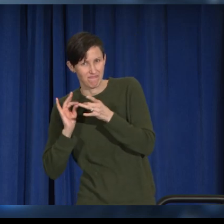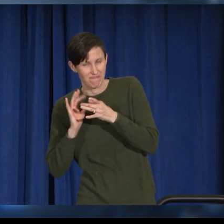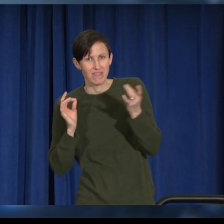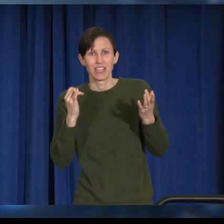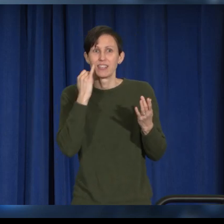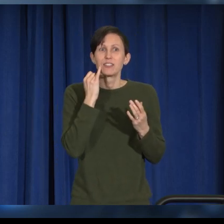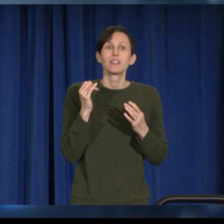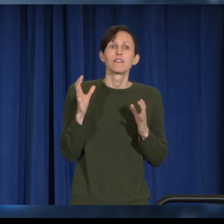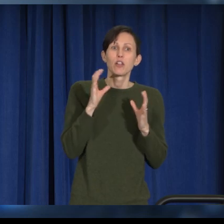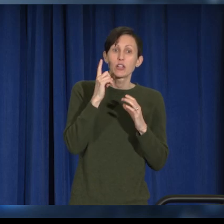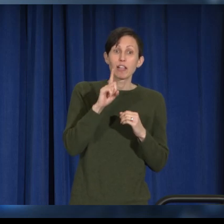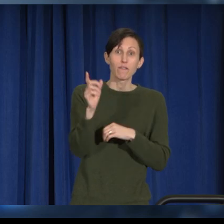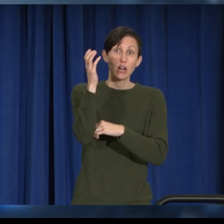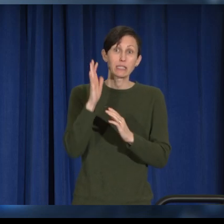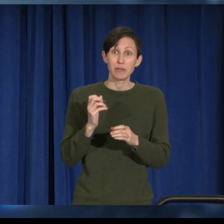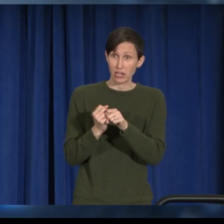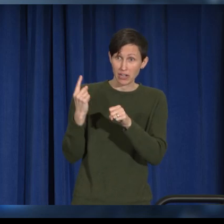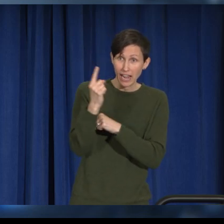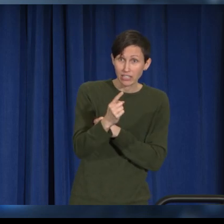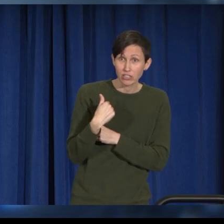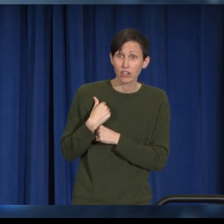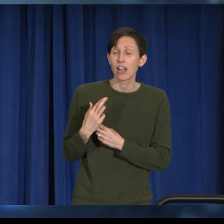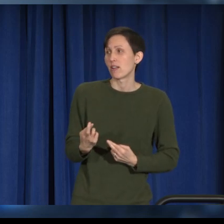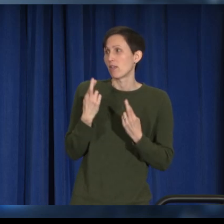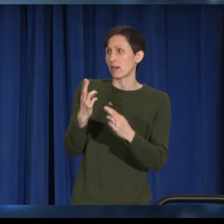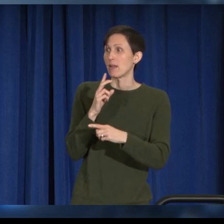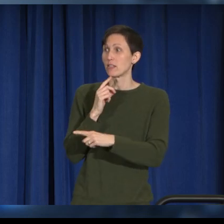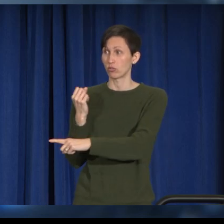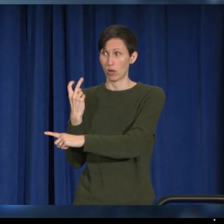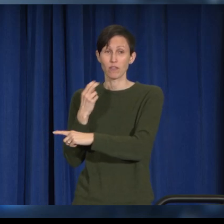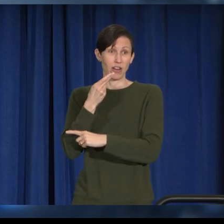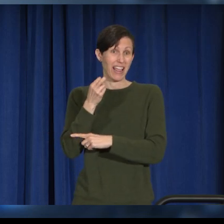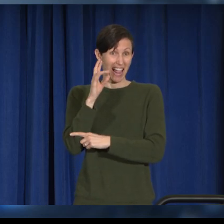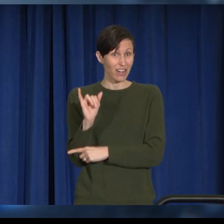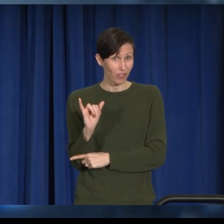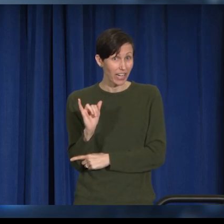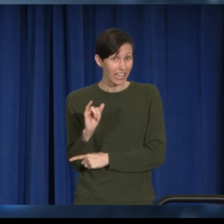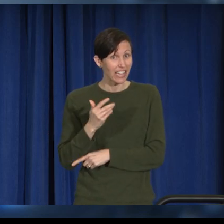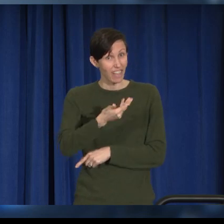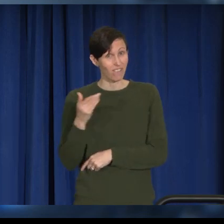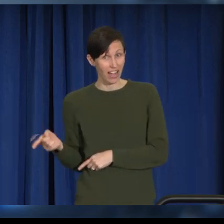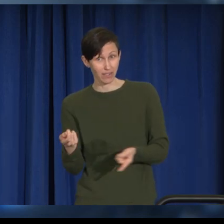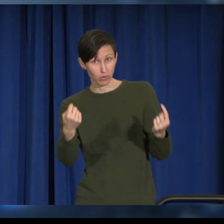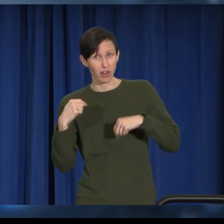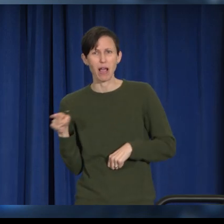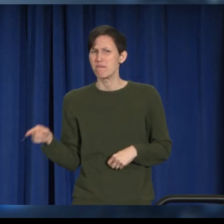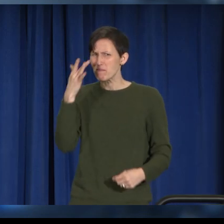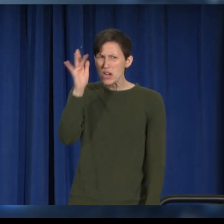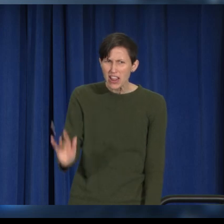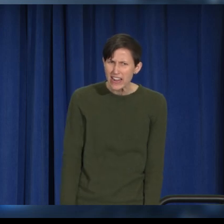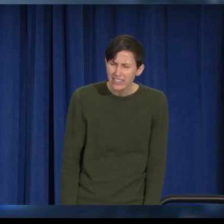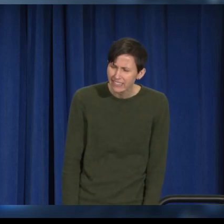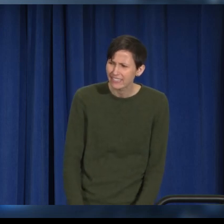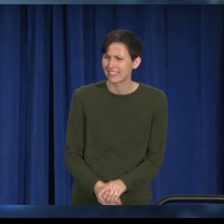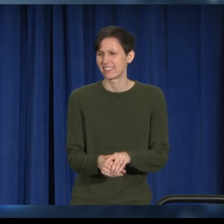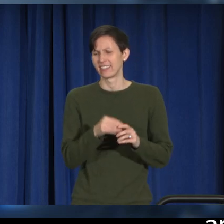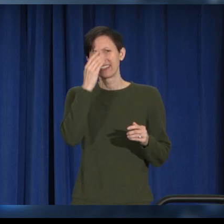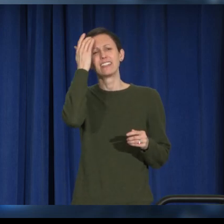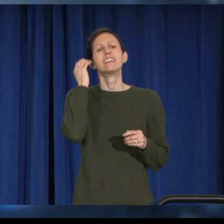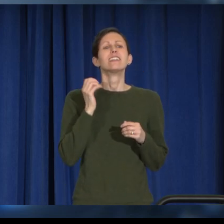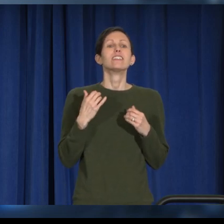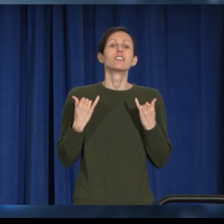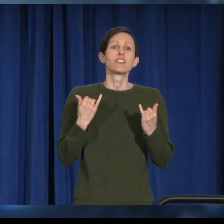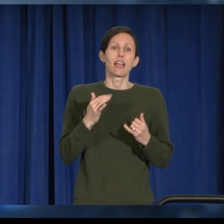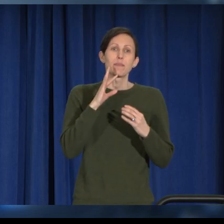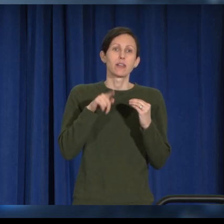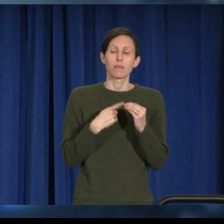looking for a speaker next year, I recommend 12-year-old Henry to come speak to you, because he was just brilliant. So when we talk about